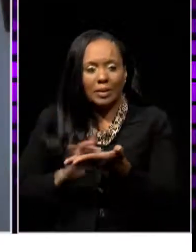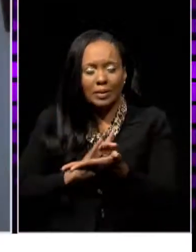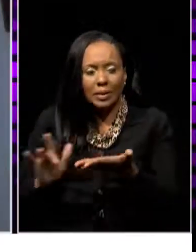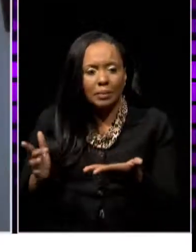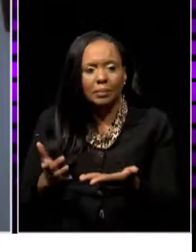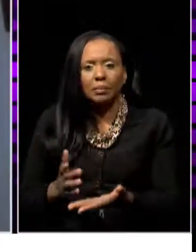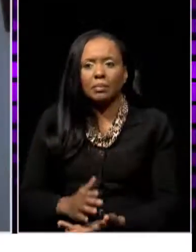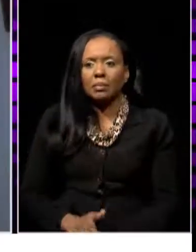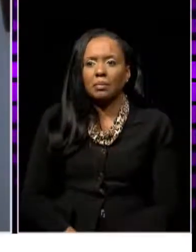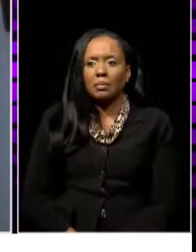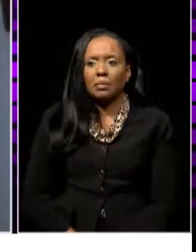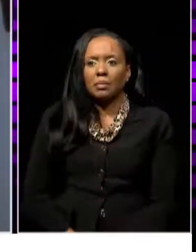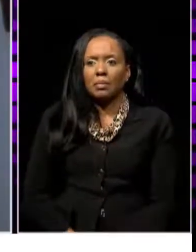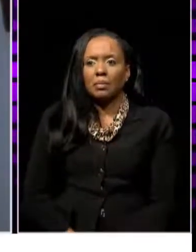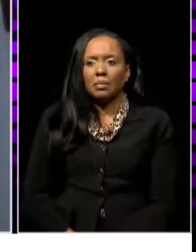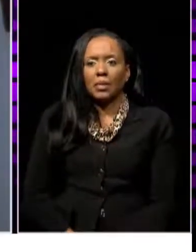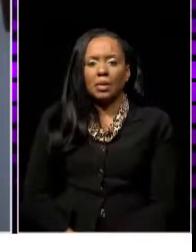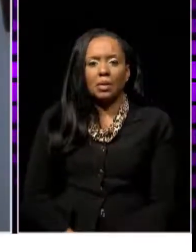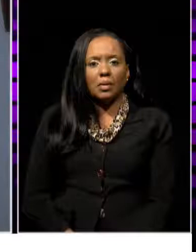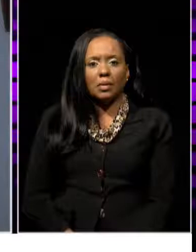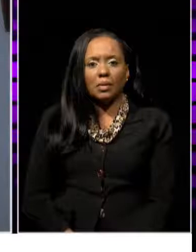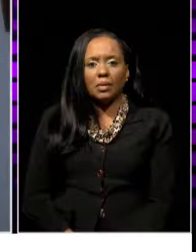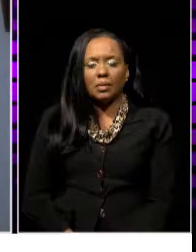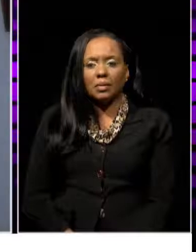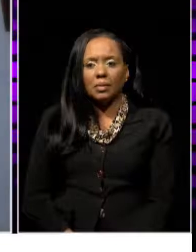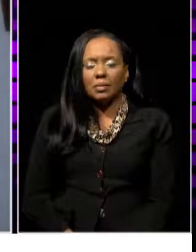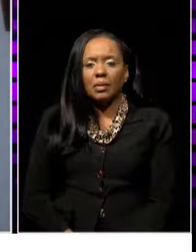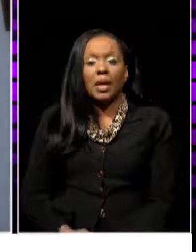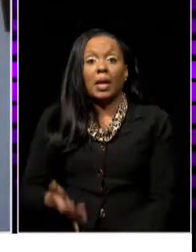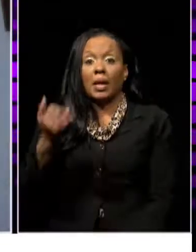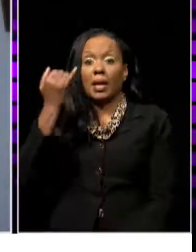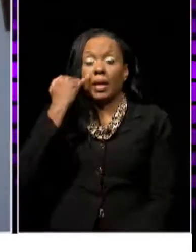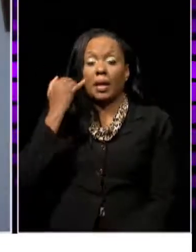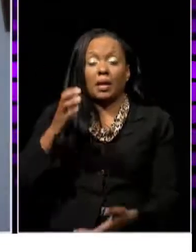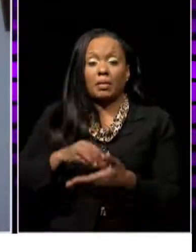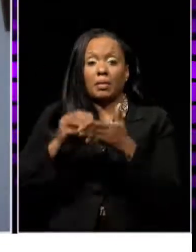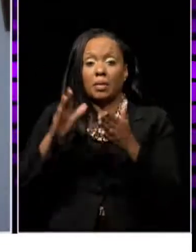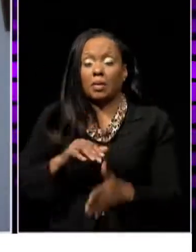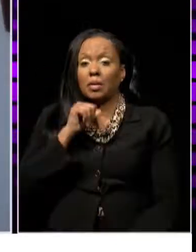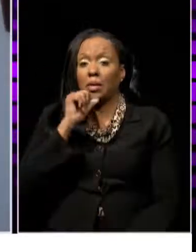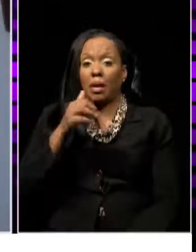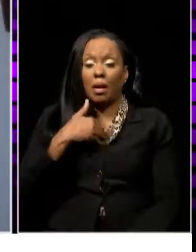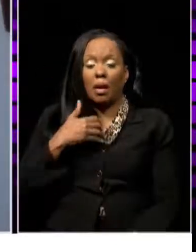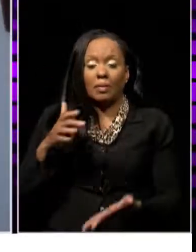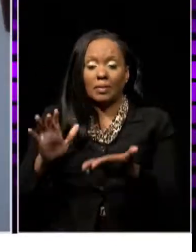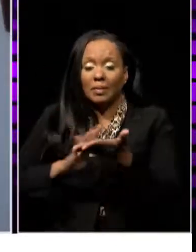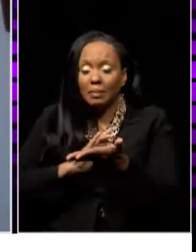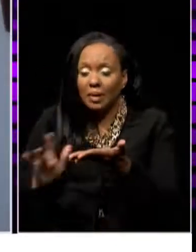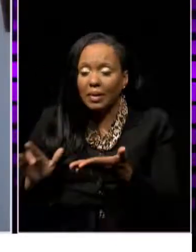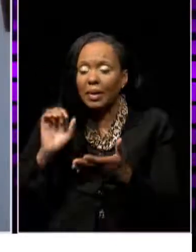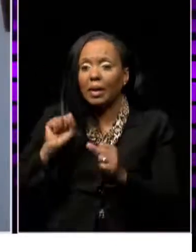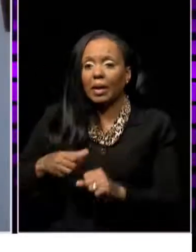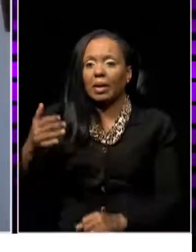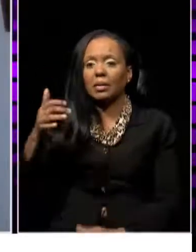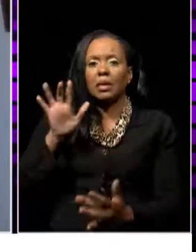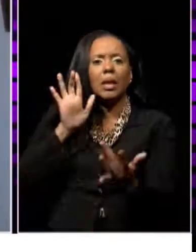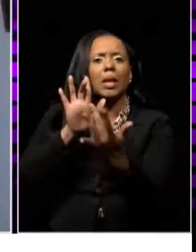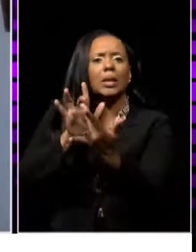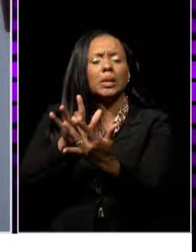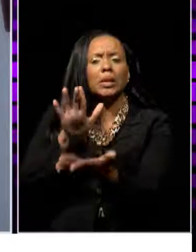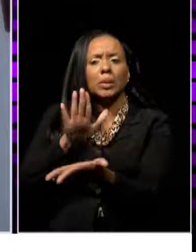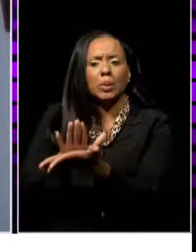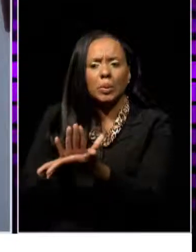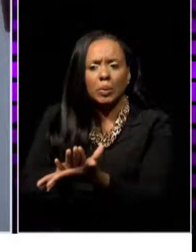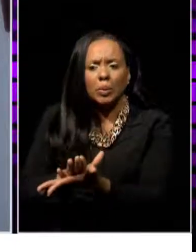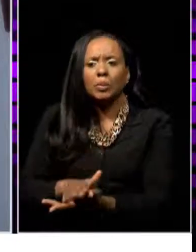Well, if the student don't have a device, they can contact the school, and we will make a request